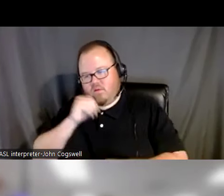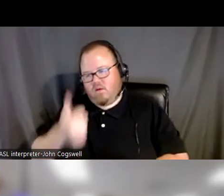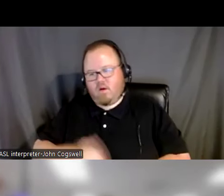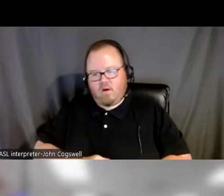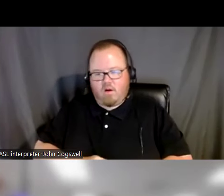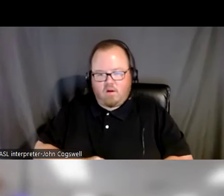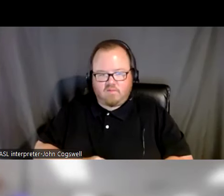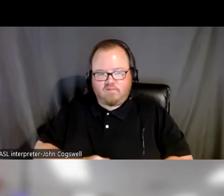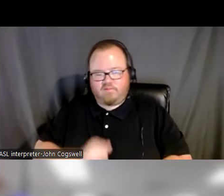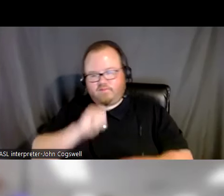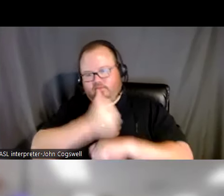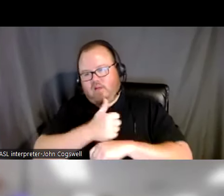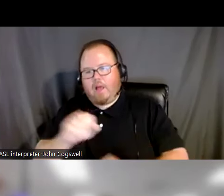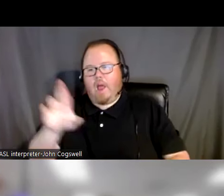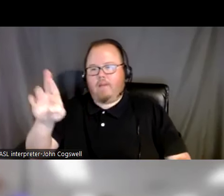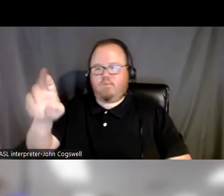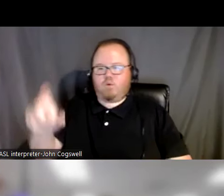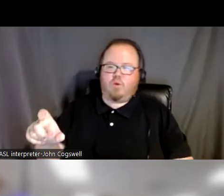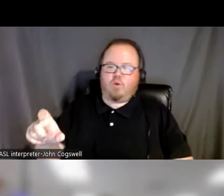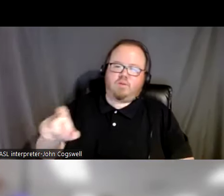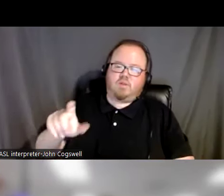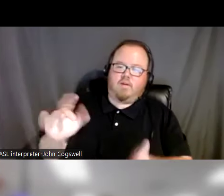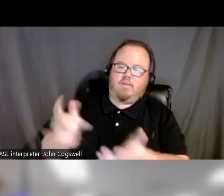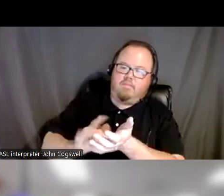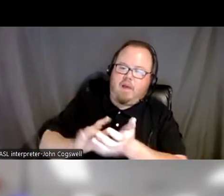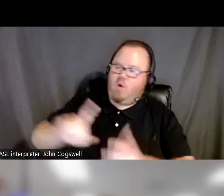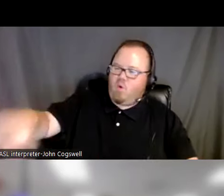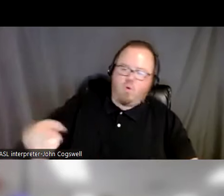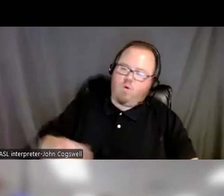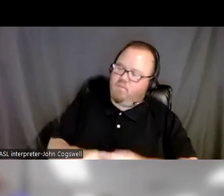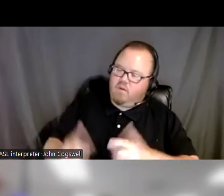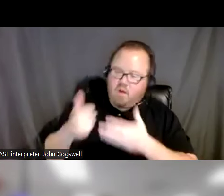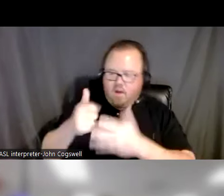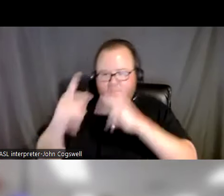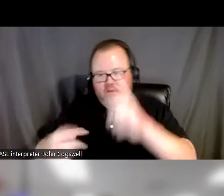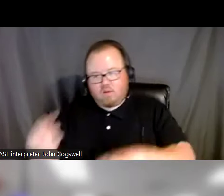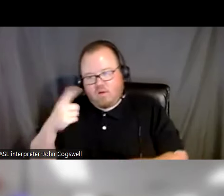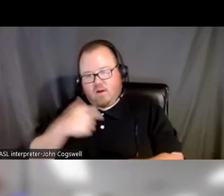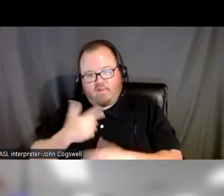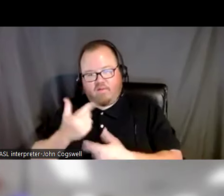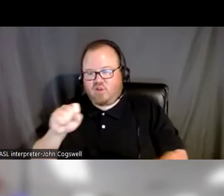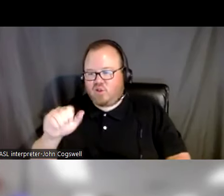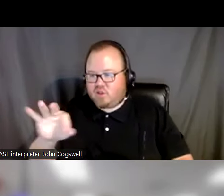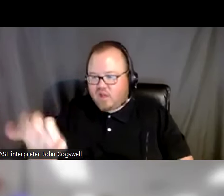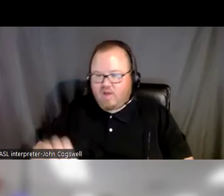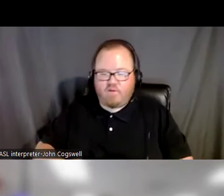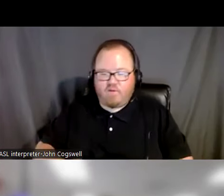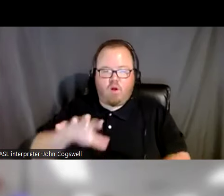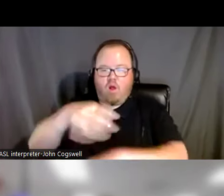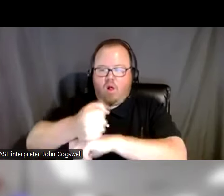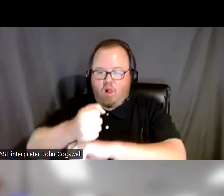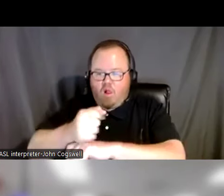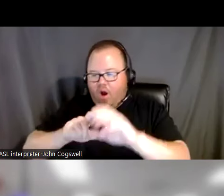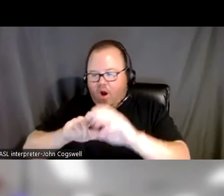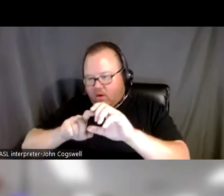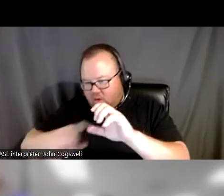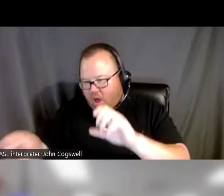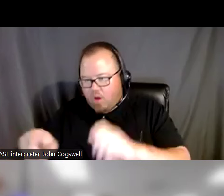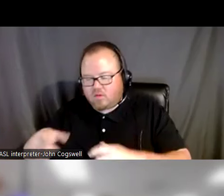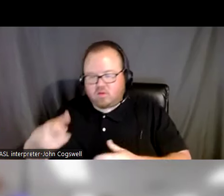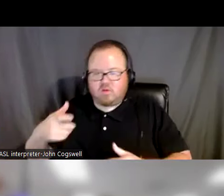framing this as prescriptions, helping people understand that if you have a safe, if you have a locked closet, that those medications need to be